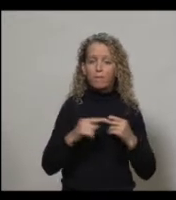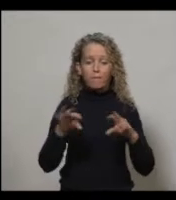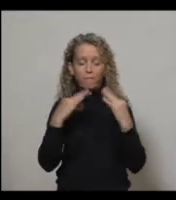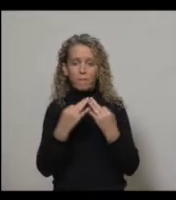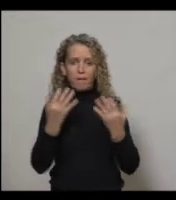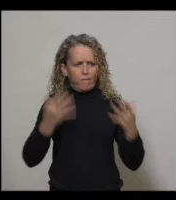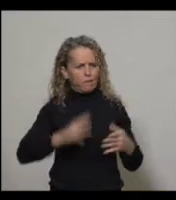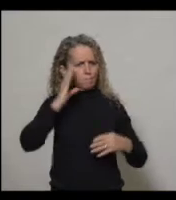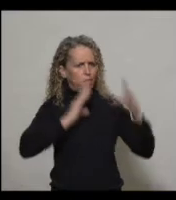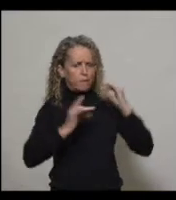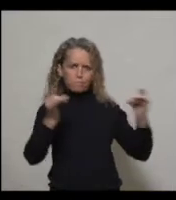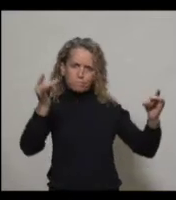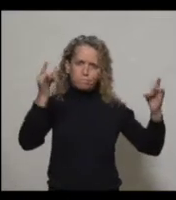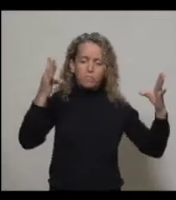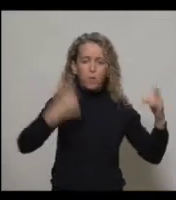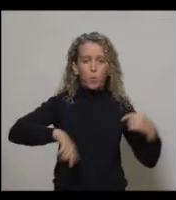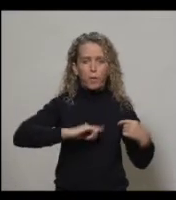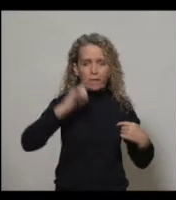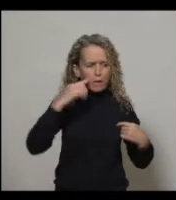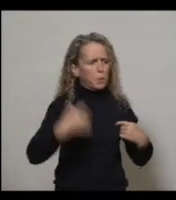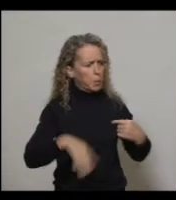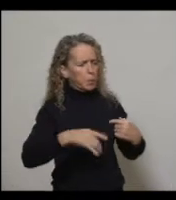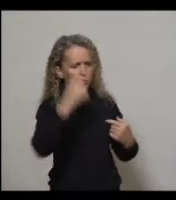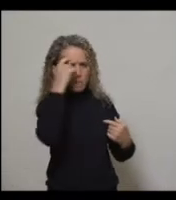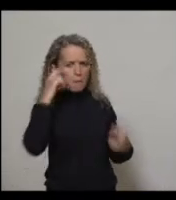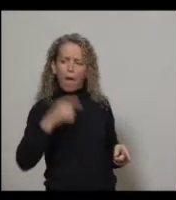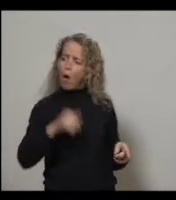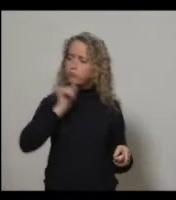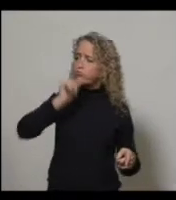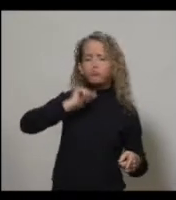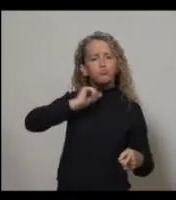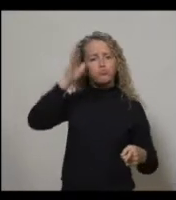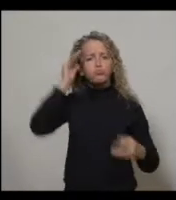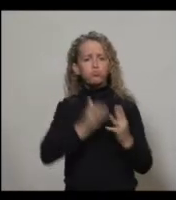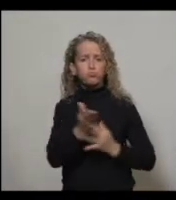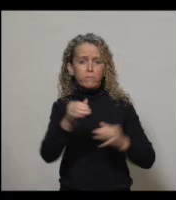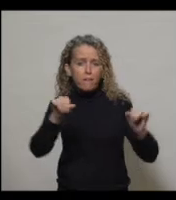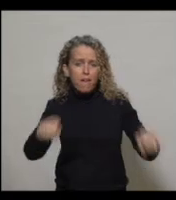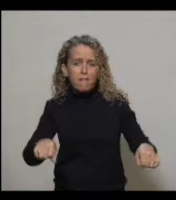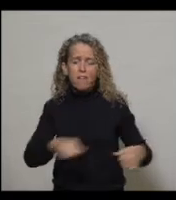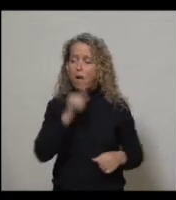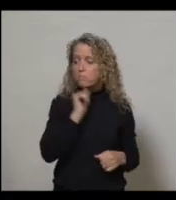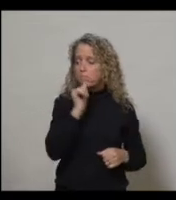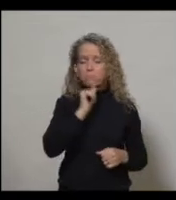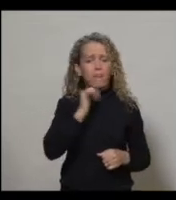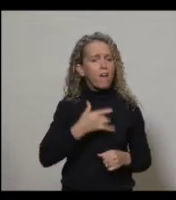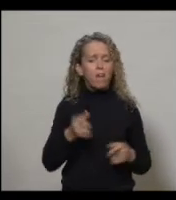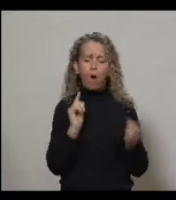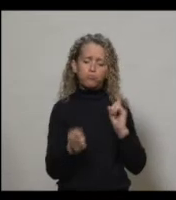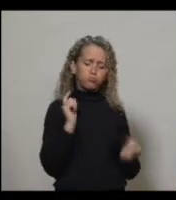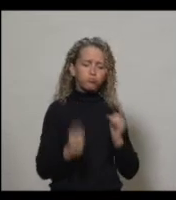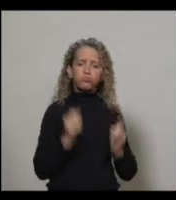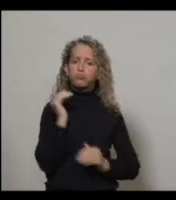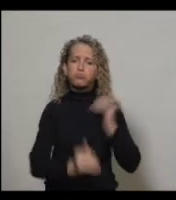things and that we may even define as traumatic, but they may not define it as traumatic, and they're very resilient. They're able to cope, they're able to adapt, and